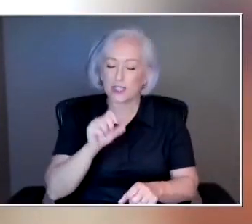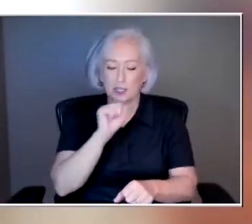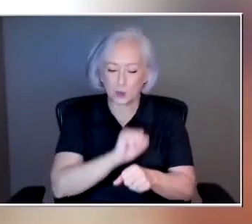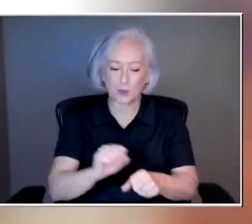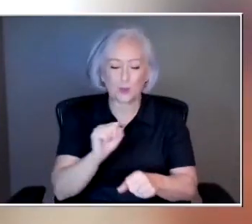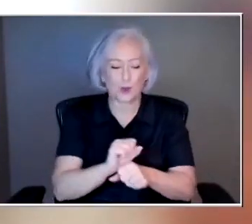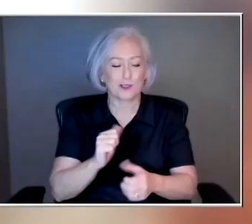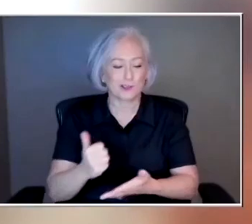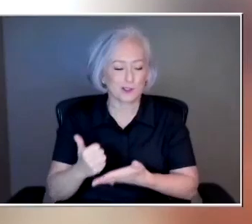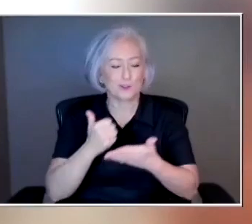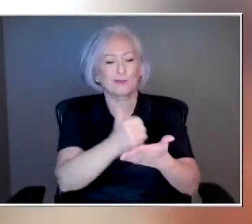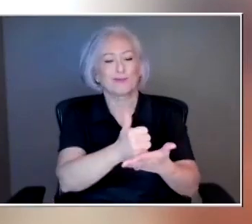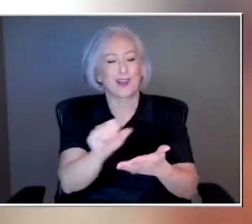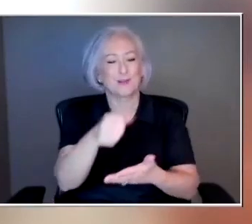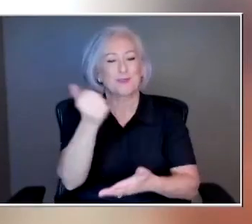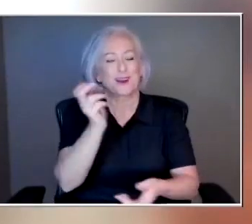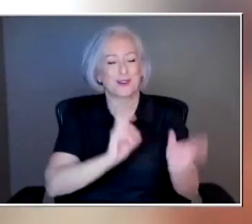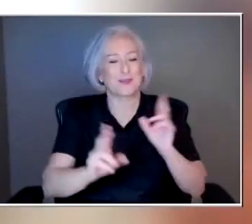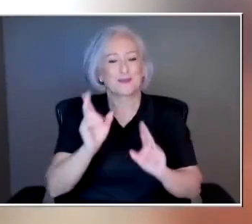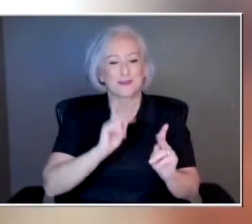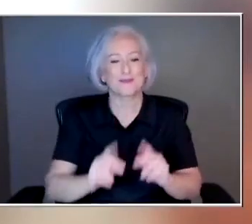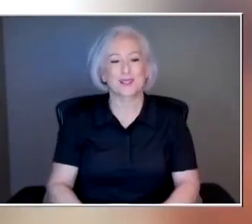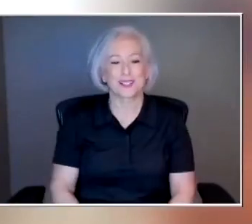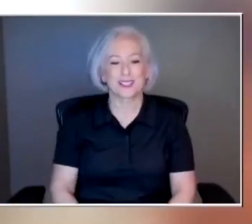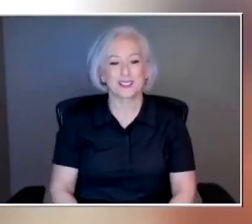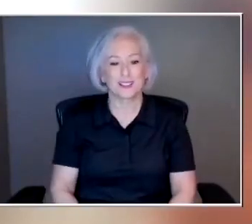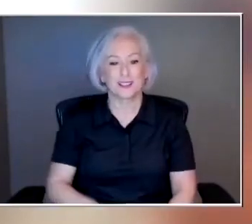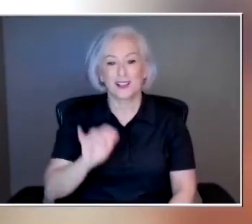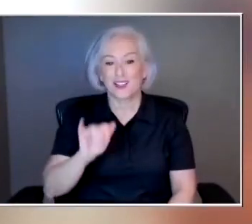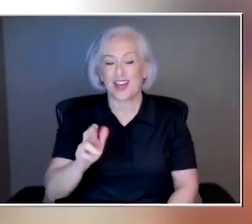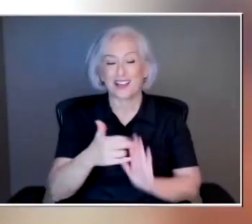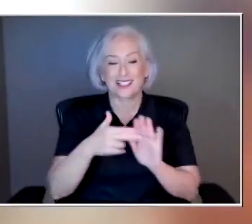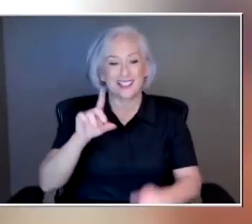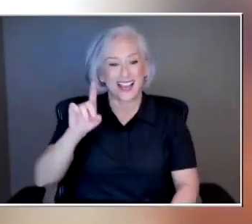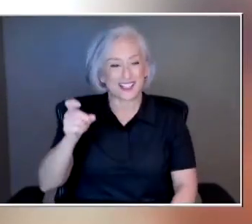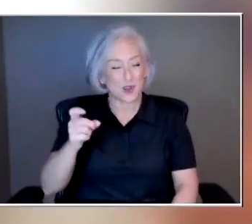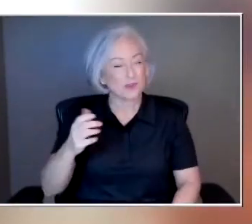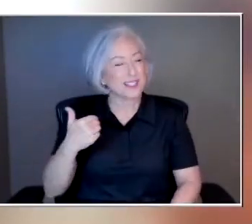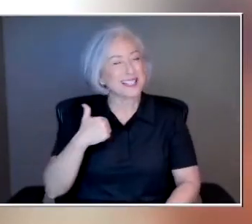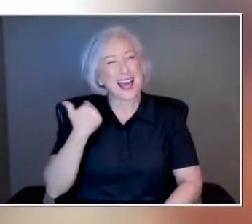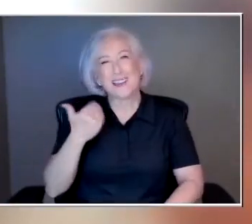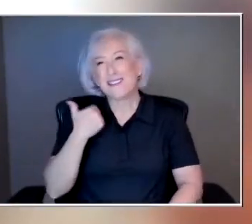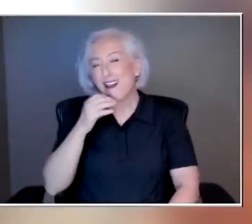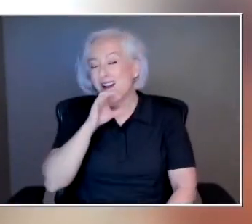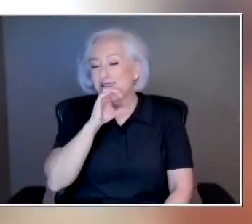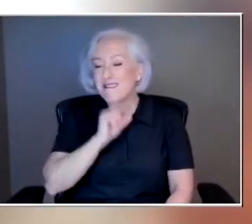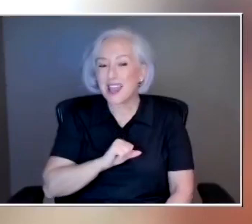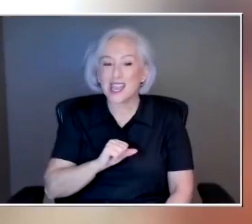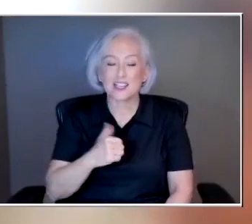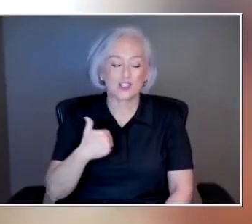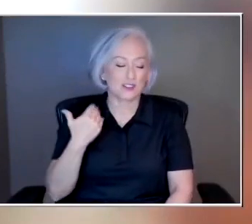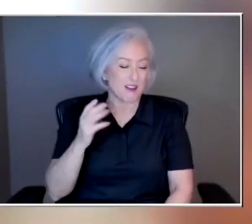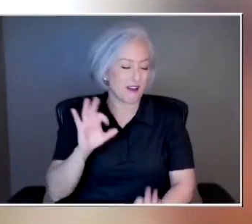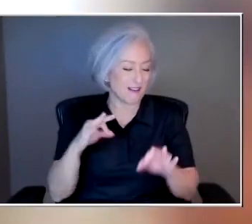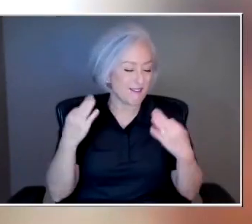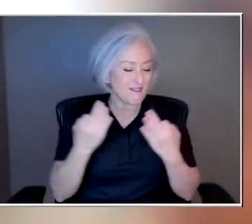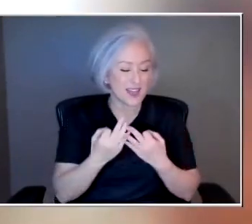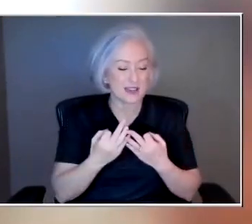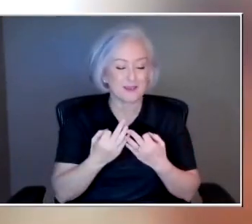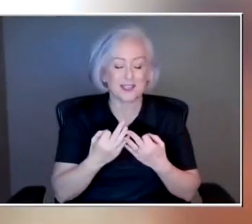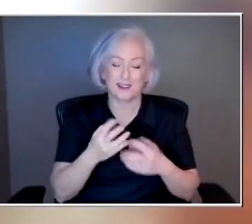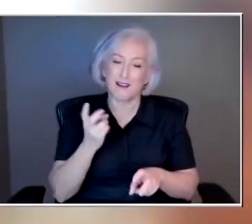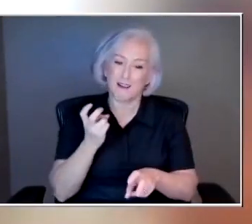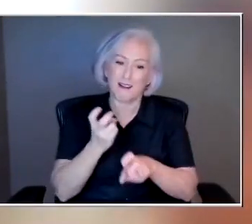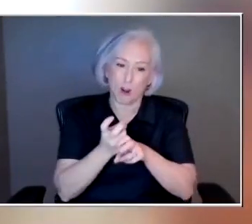incredible. And as she pointed out, having this diagnosis at a very young age with young family is hard. I mean, it's hard in any situation, but